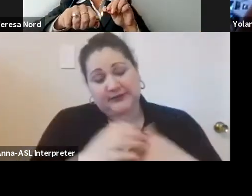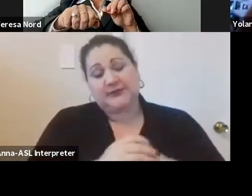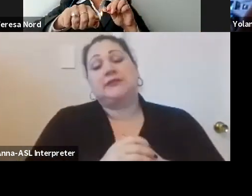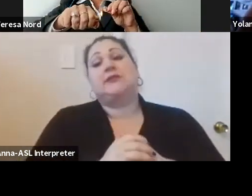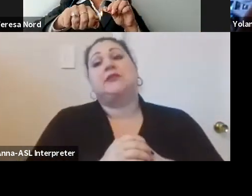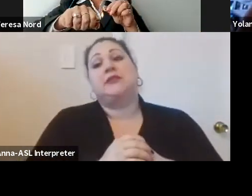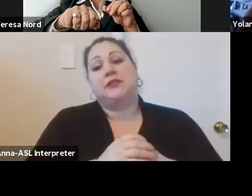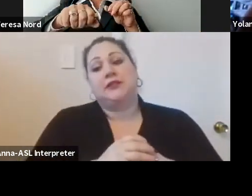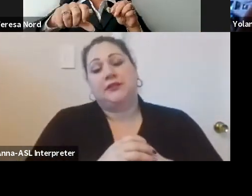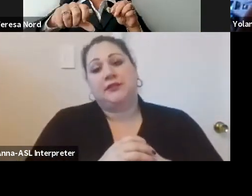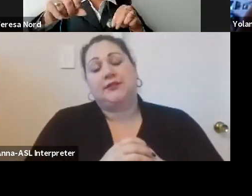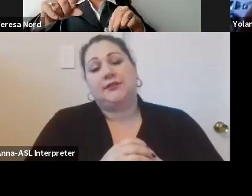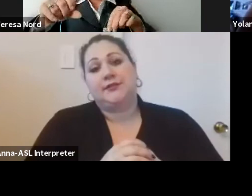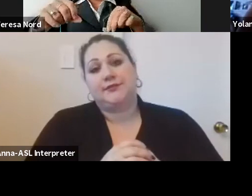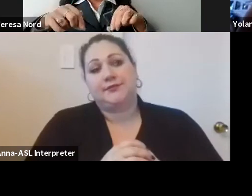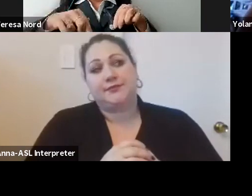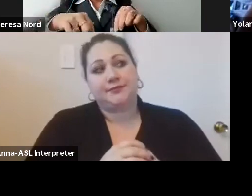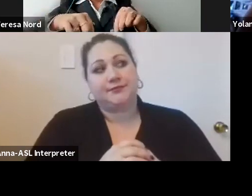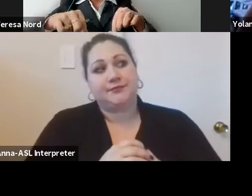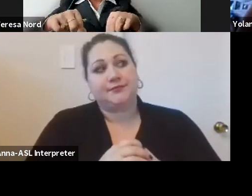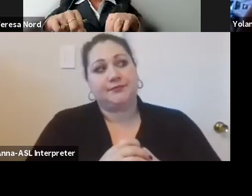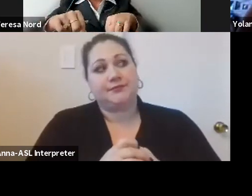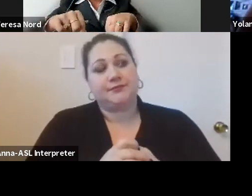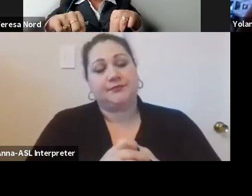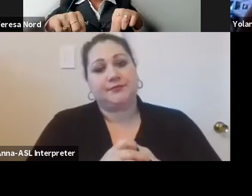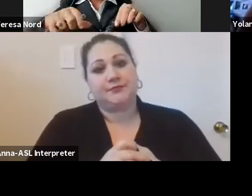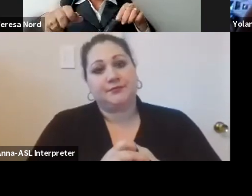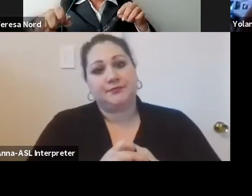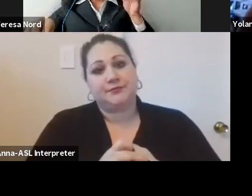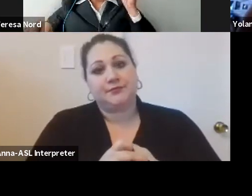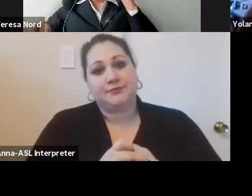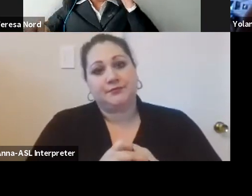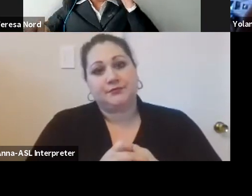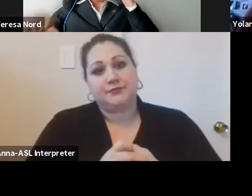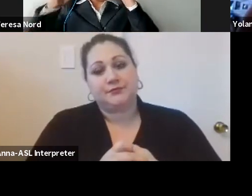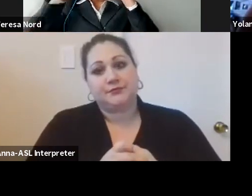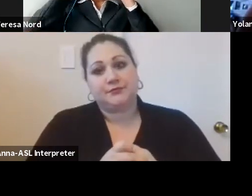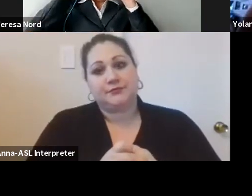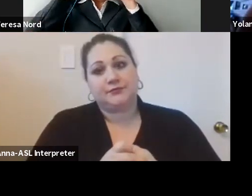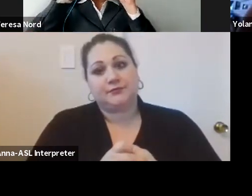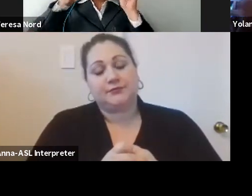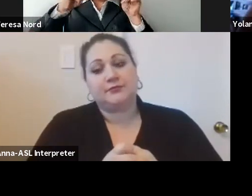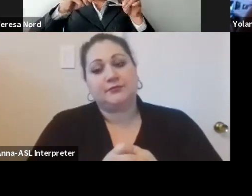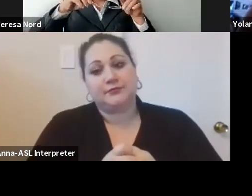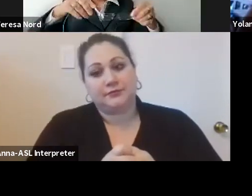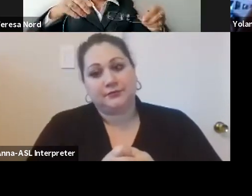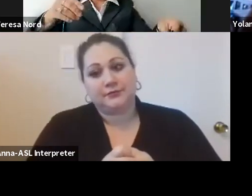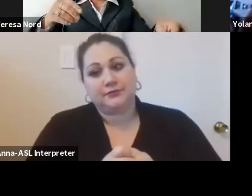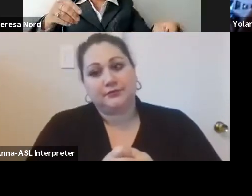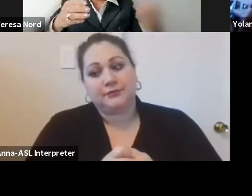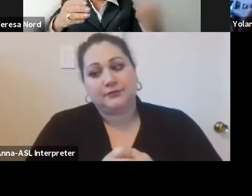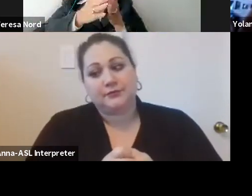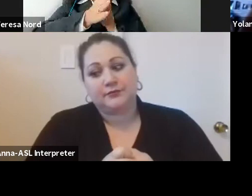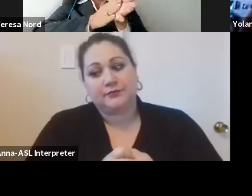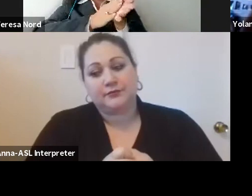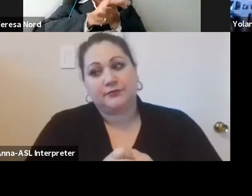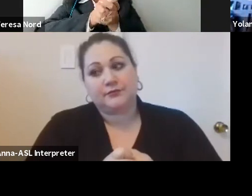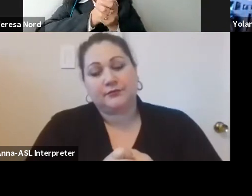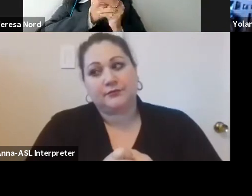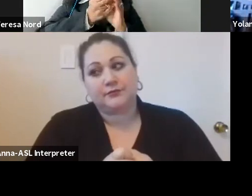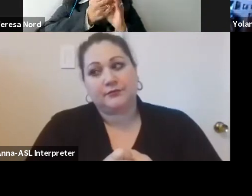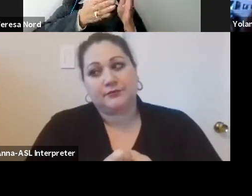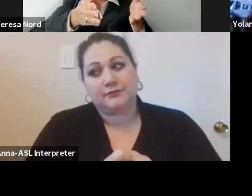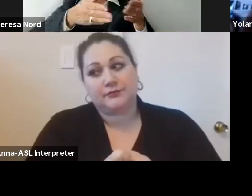reminded in this session of, Judith Herman, guru of trauma, said the ordinary response to